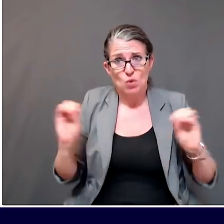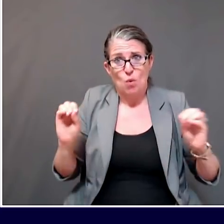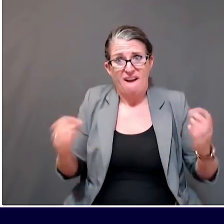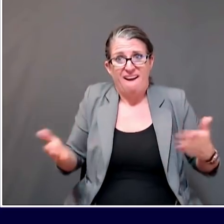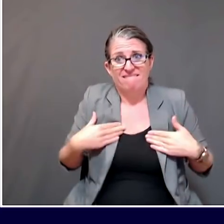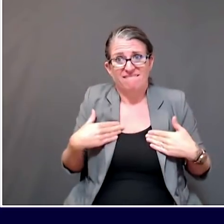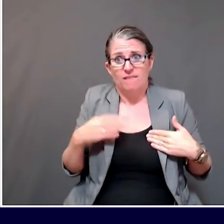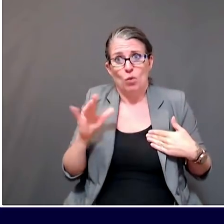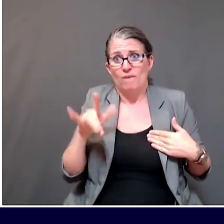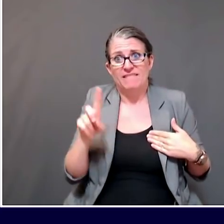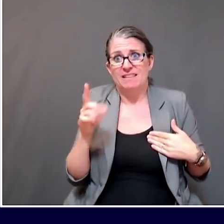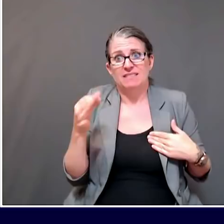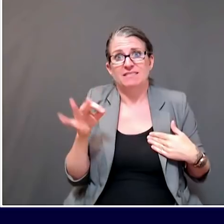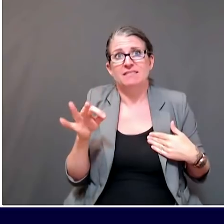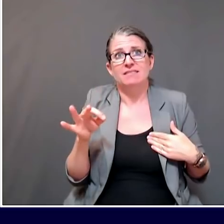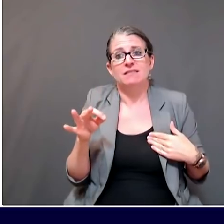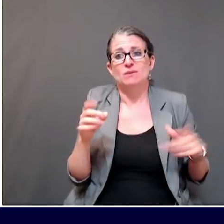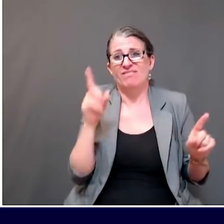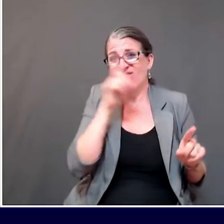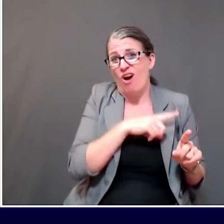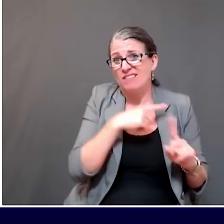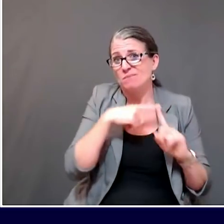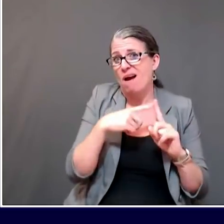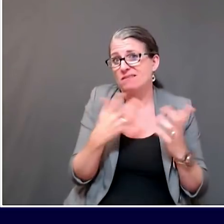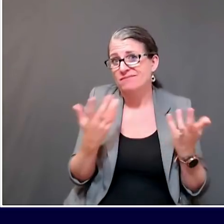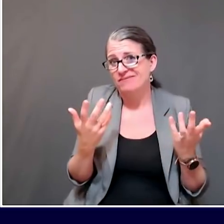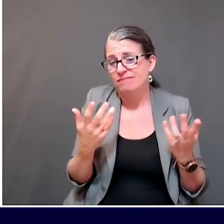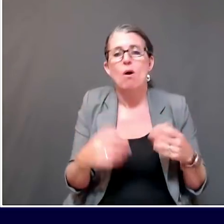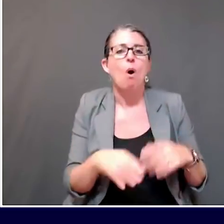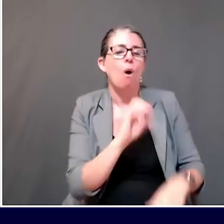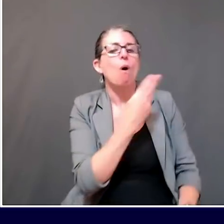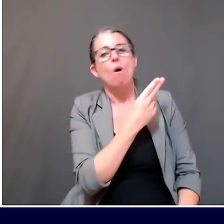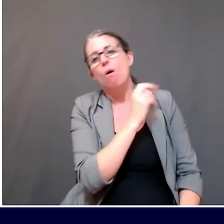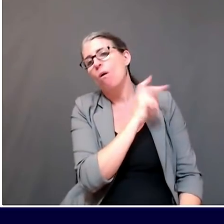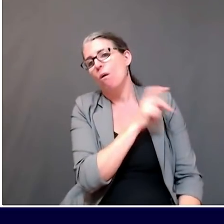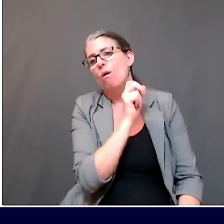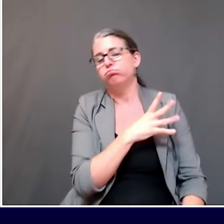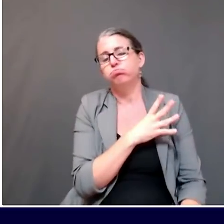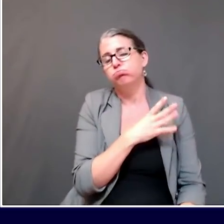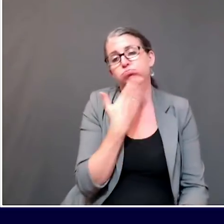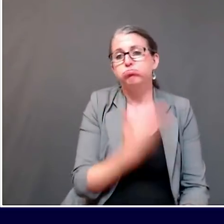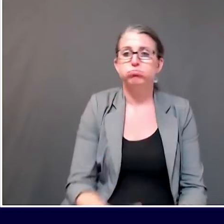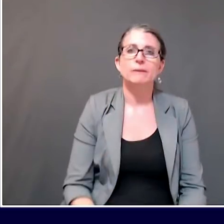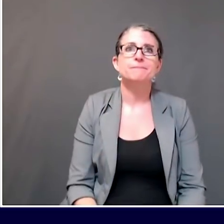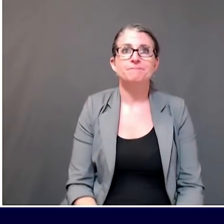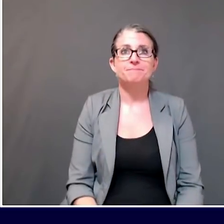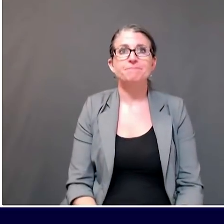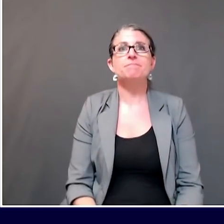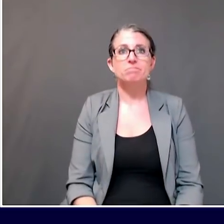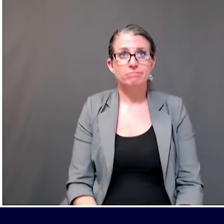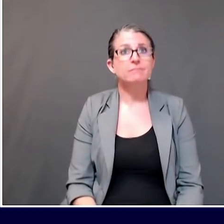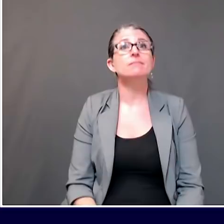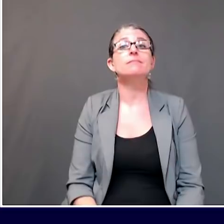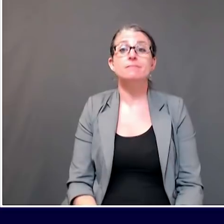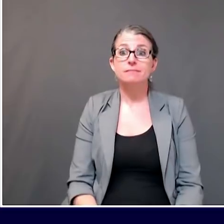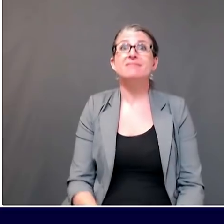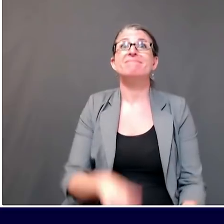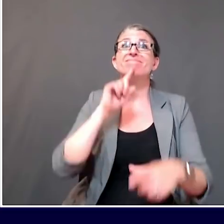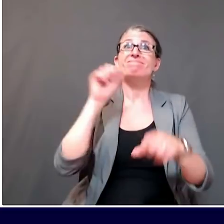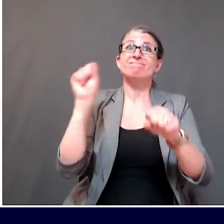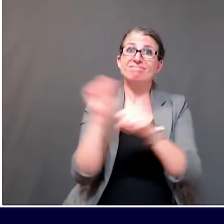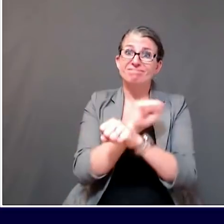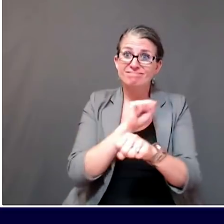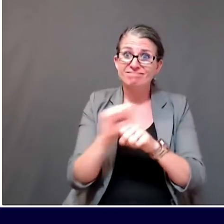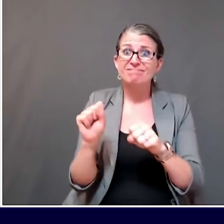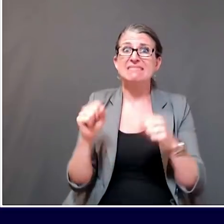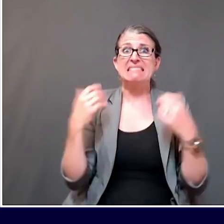camp. Okay. All right. Yep. Well, Yep. Thank you. You bet. Generally, we do, again, when we feel like there's something of public health importance, but